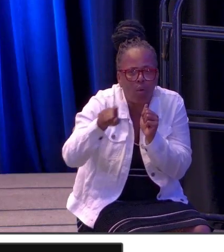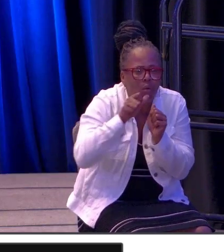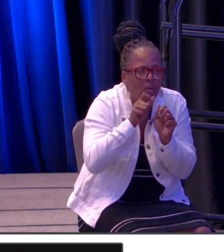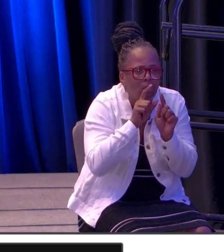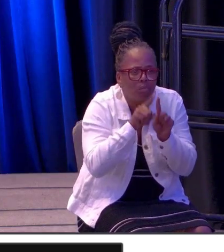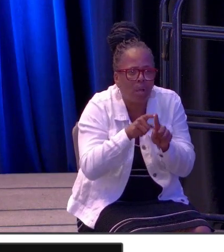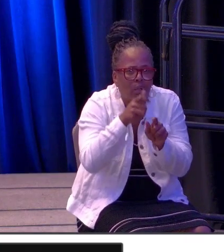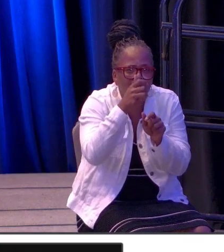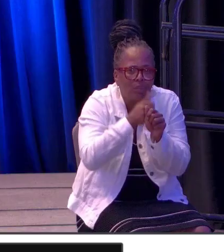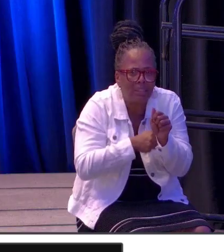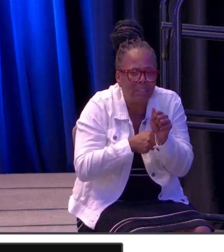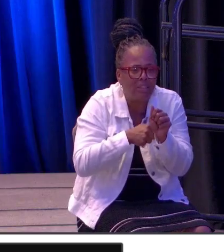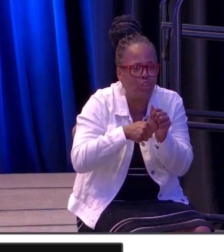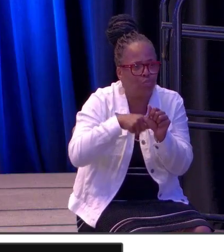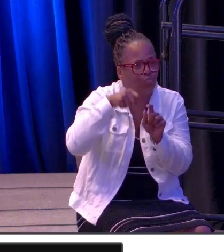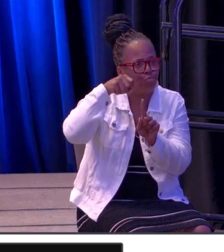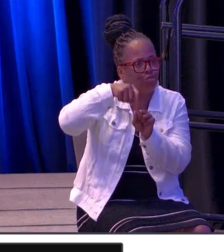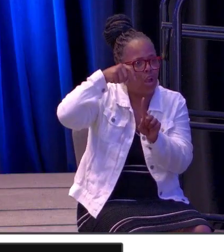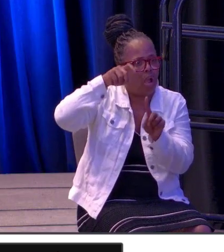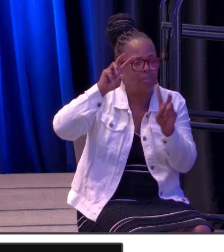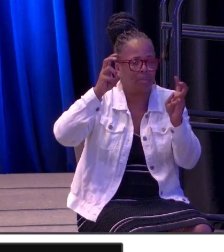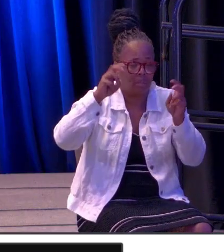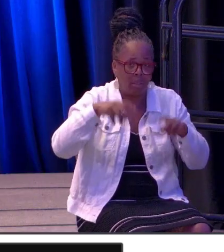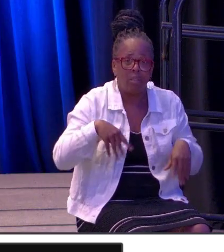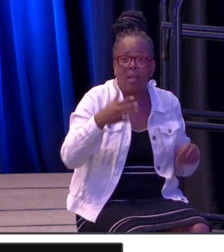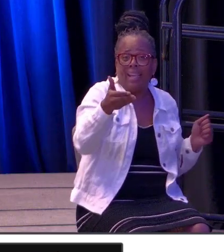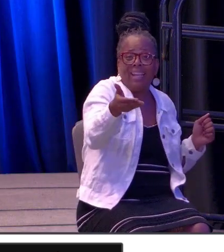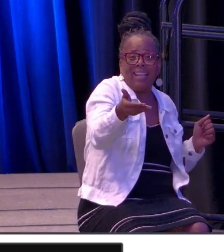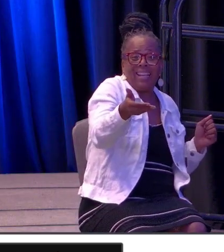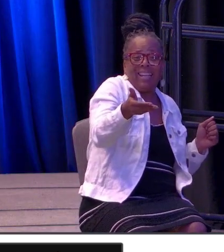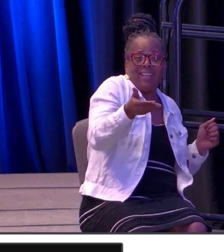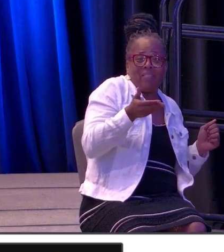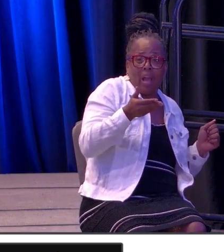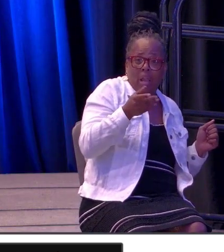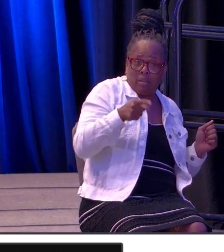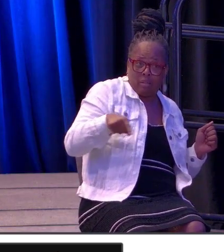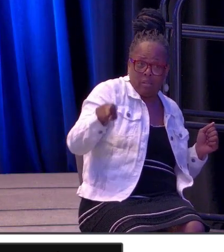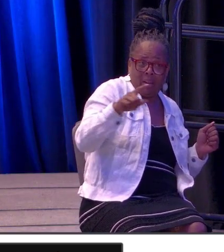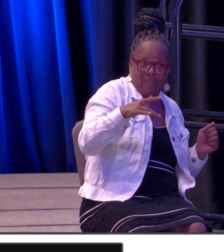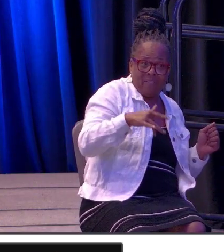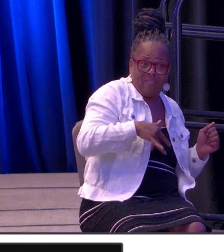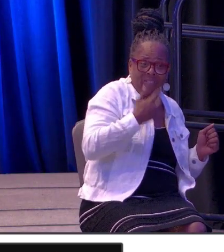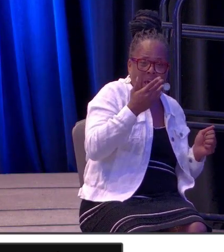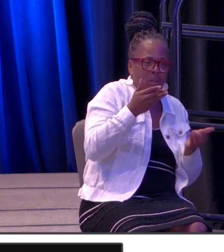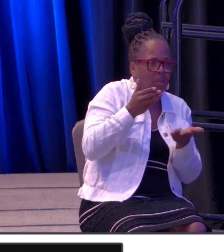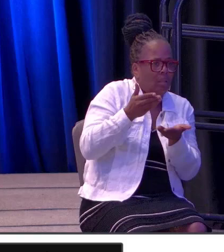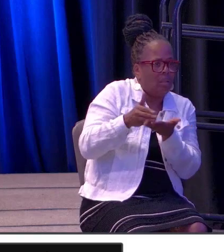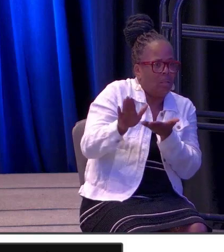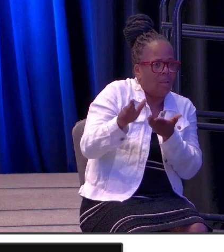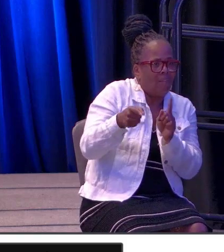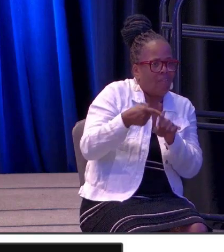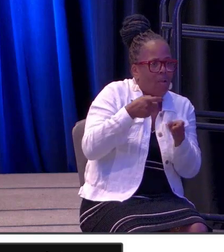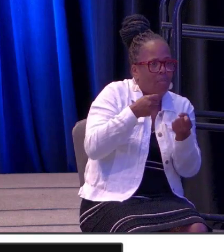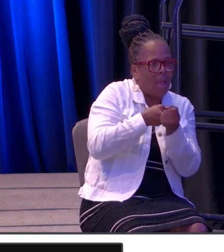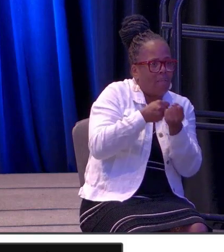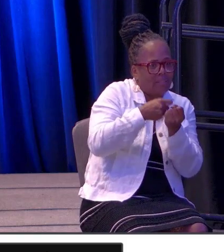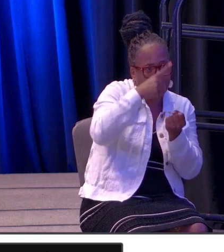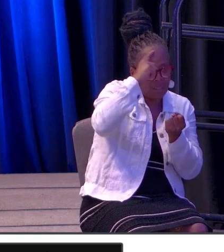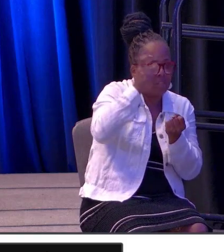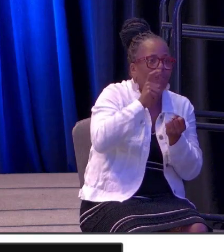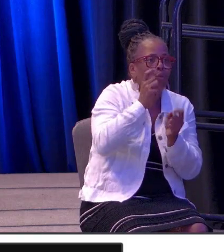each one of these prompts. Okay. So in the invite zone, have you ever felt left out of advocacy because of who you